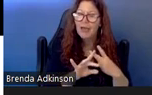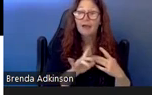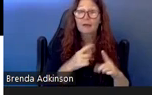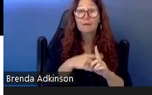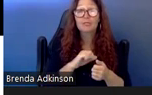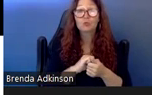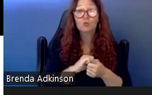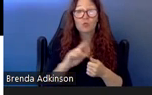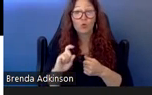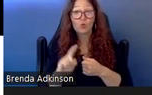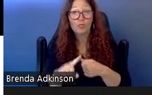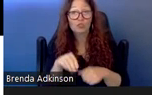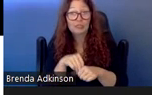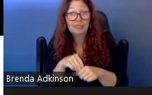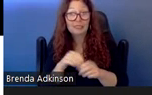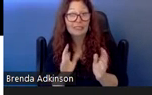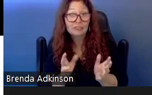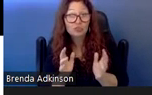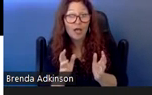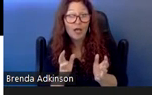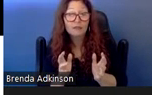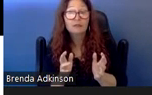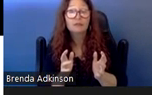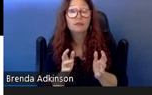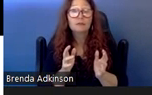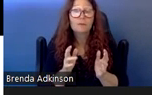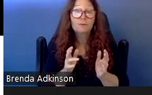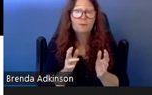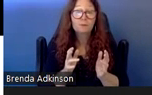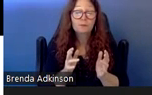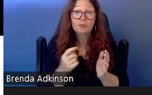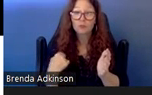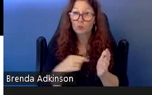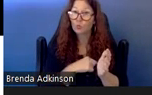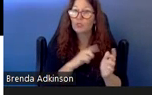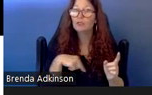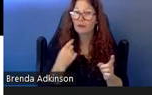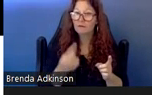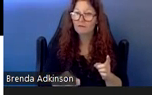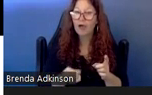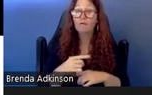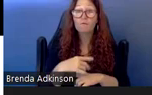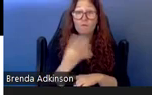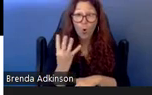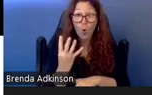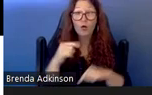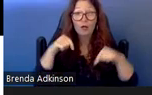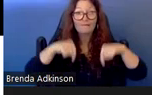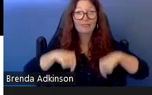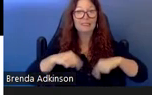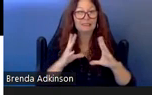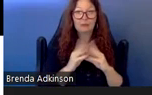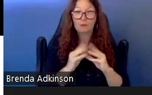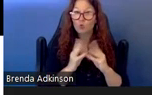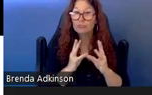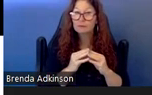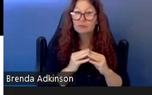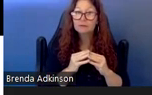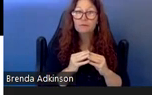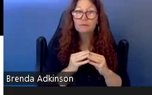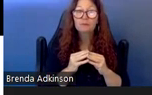question in the chat to ask. We have had 4 of these symposiums, i.e. virtual symposiums.